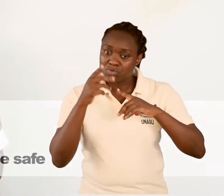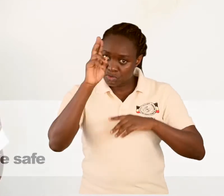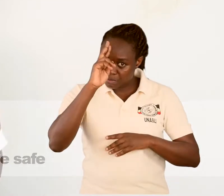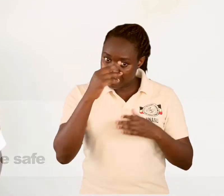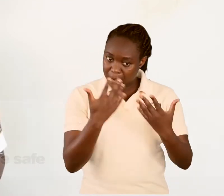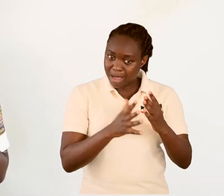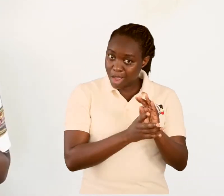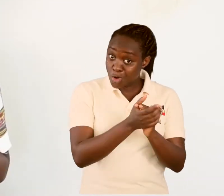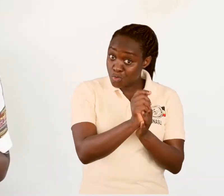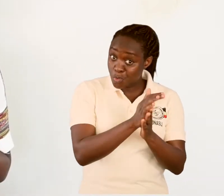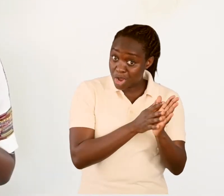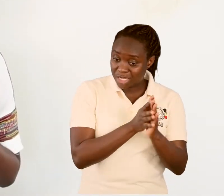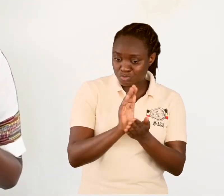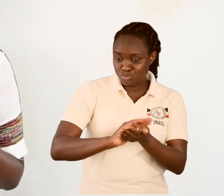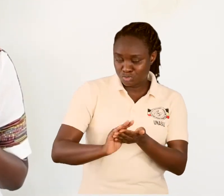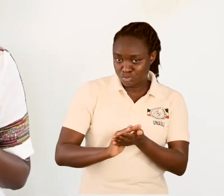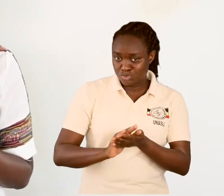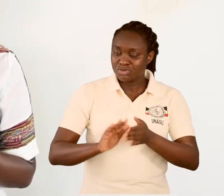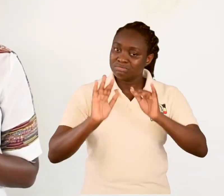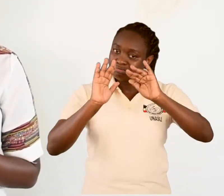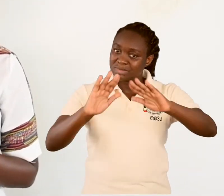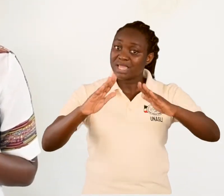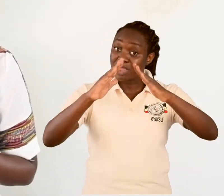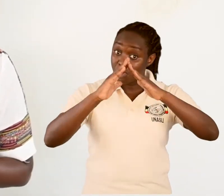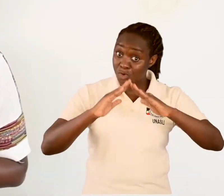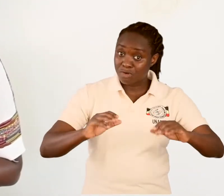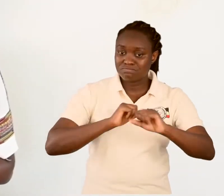water, stay home and stay safe.